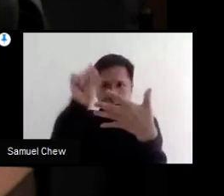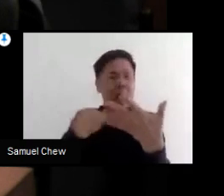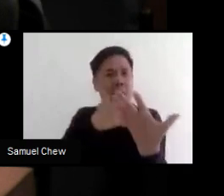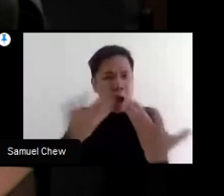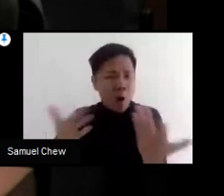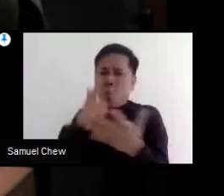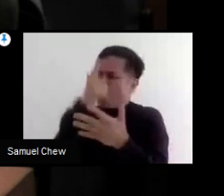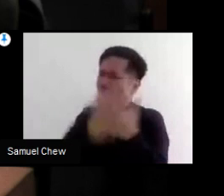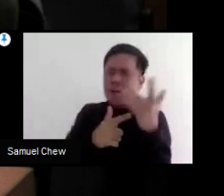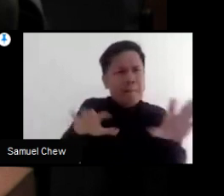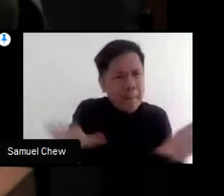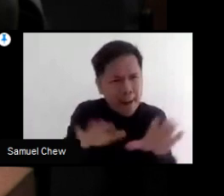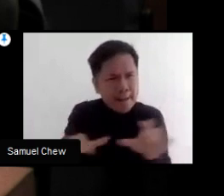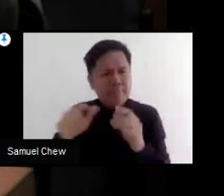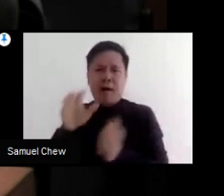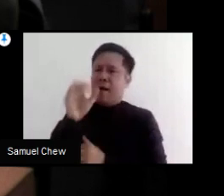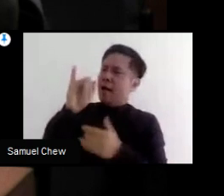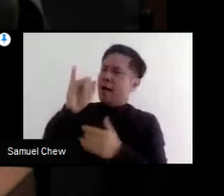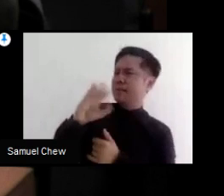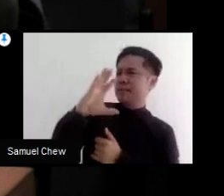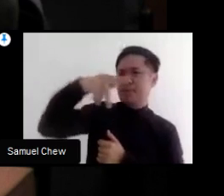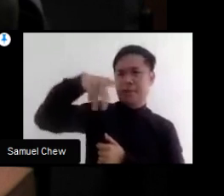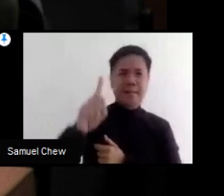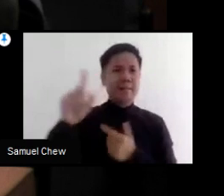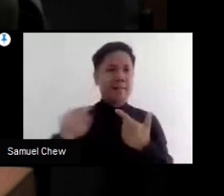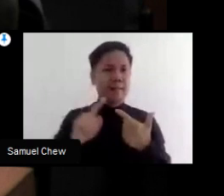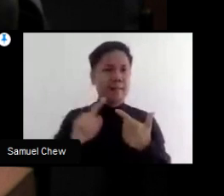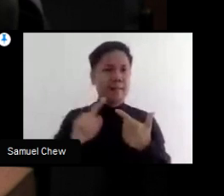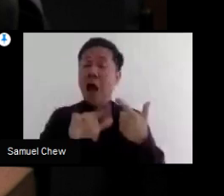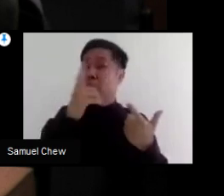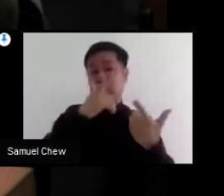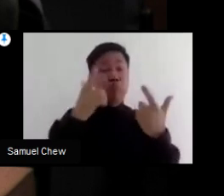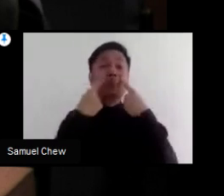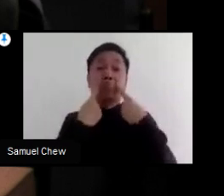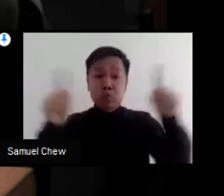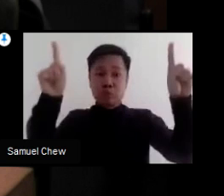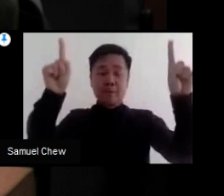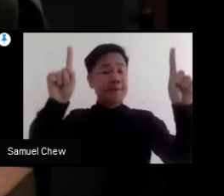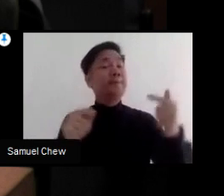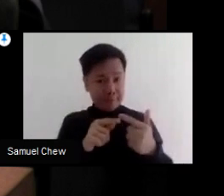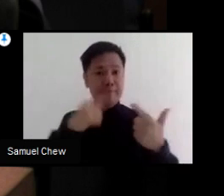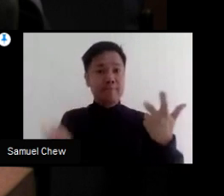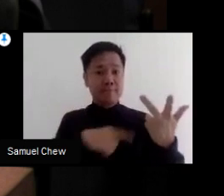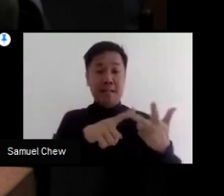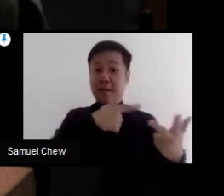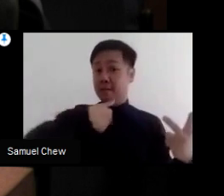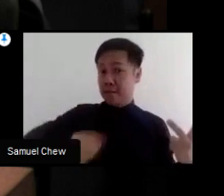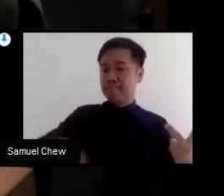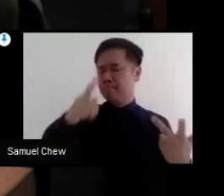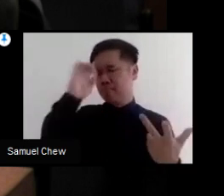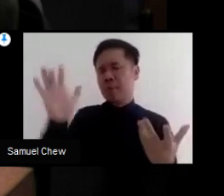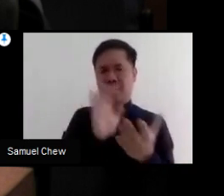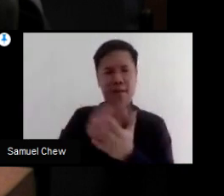ICPD and of the commitments contained in the Ministerial Declaration. China is of the view that the Asia-Pacific region is highly diversified,